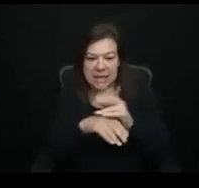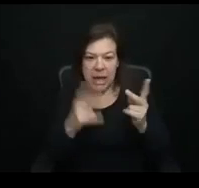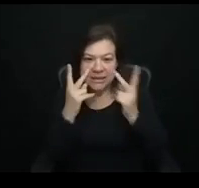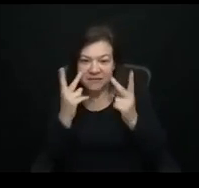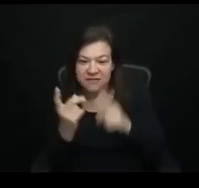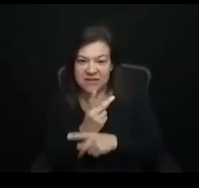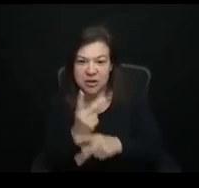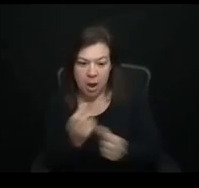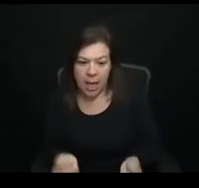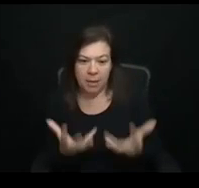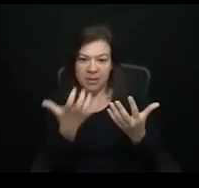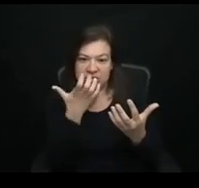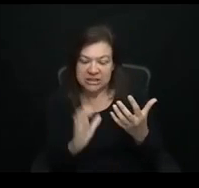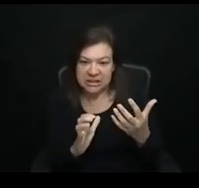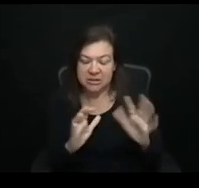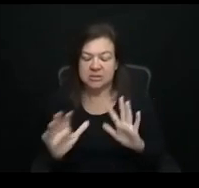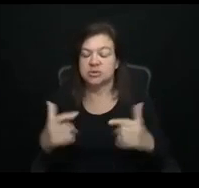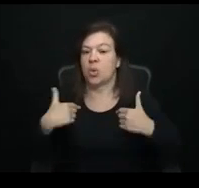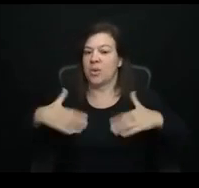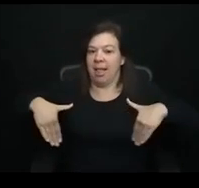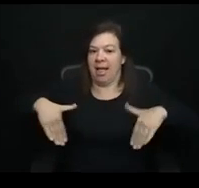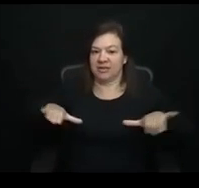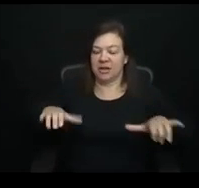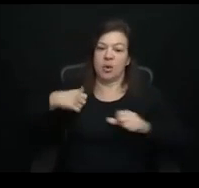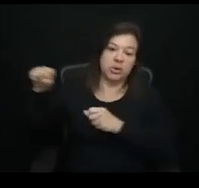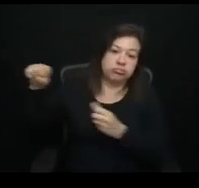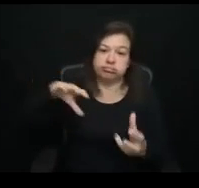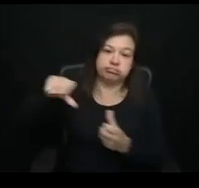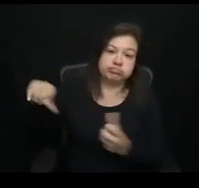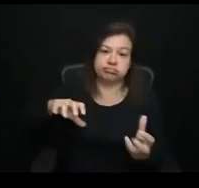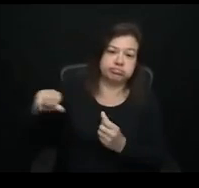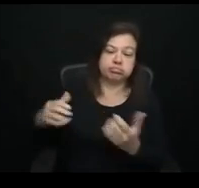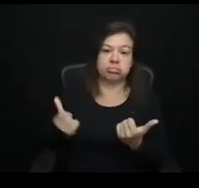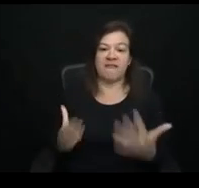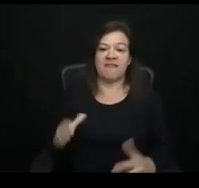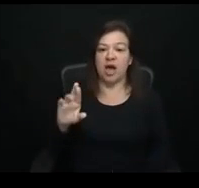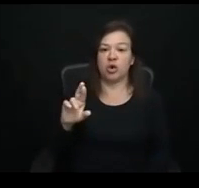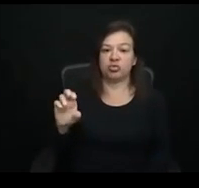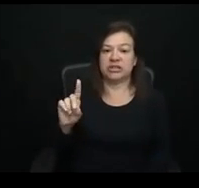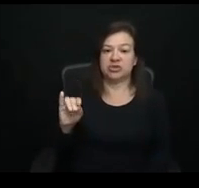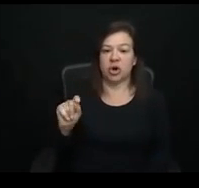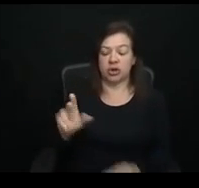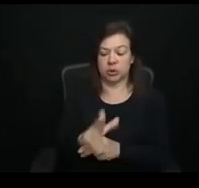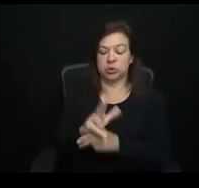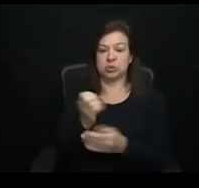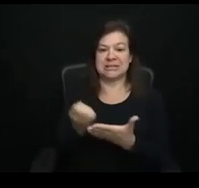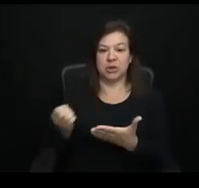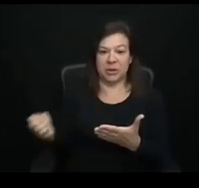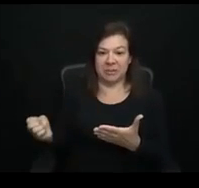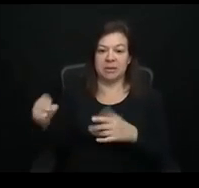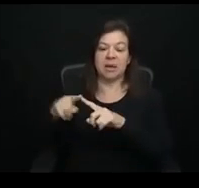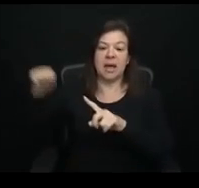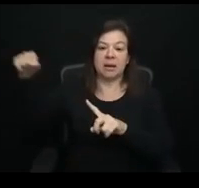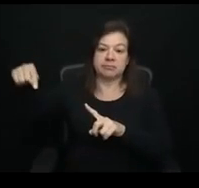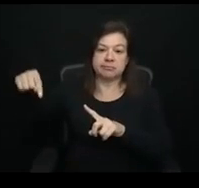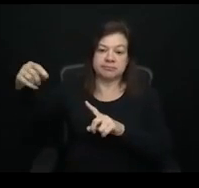uphill away from it. So we didn't do that. We threw a lot of retardant at it. We took heavy equipment in and slowly worked our way down the edge of the fire with